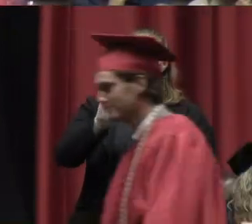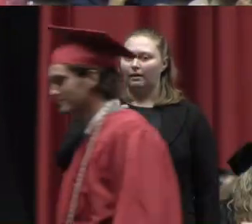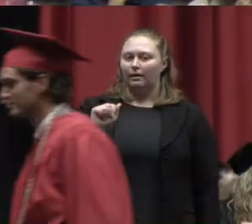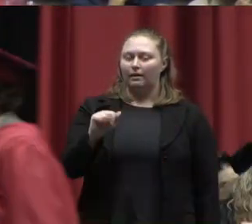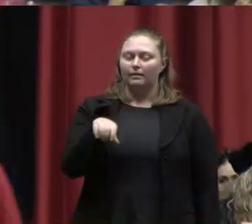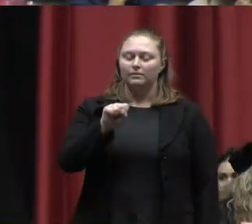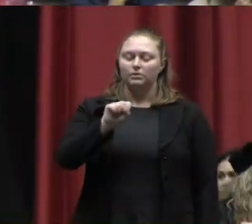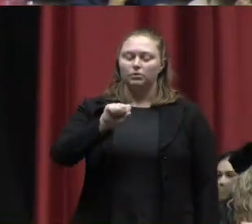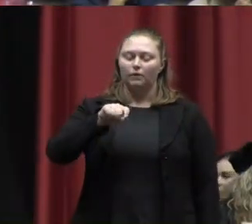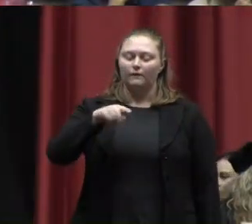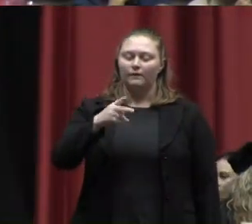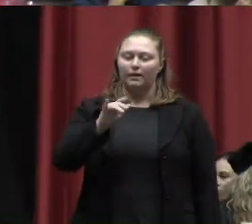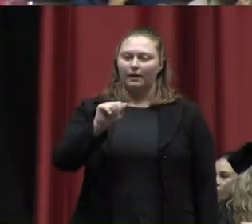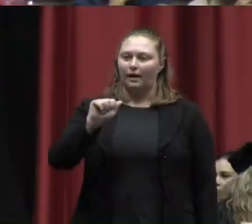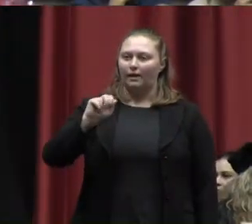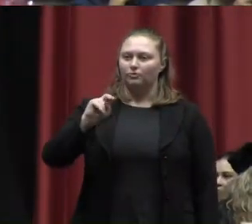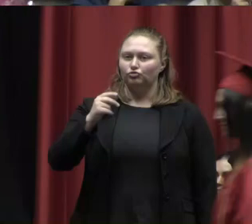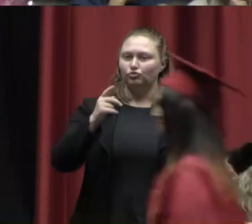Sophia Angel.